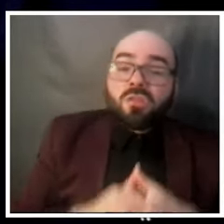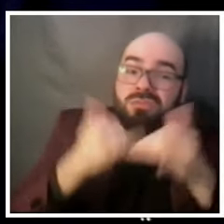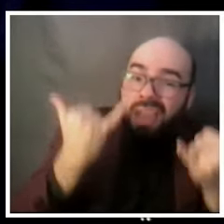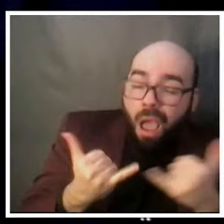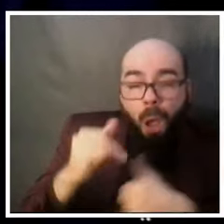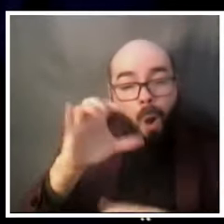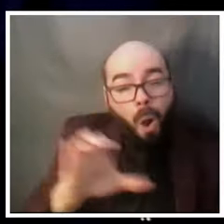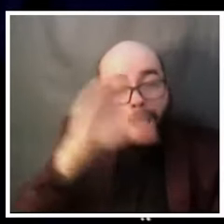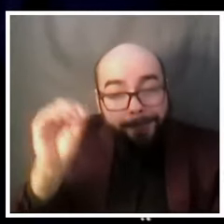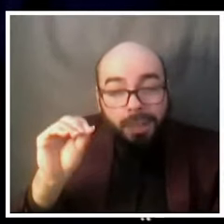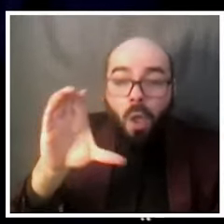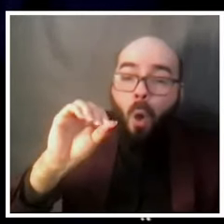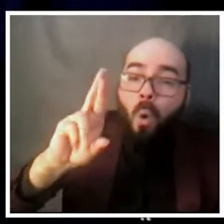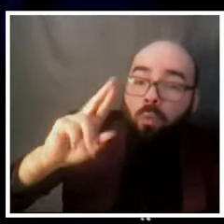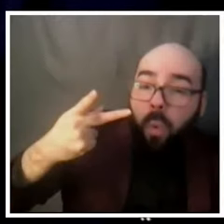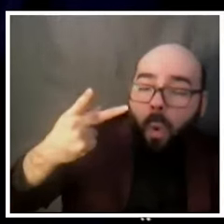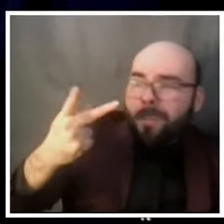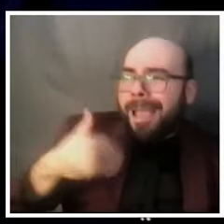of 15% tax.